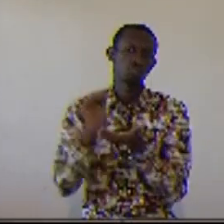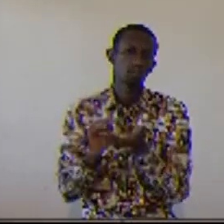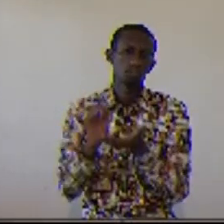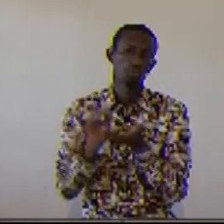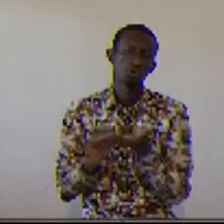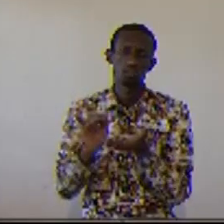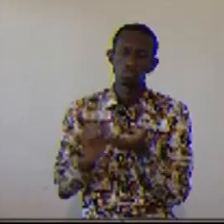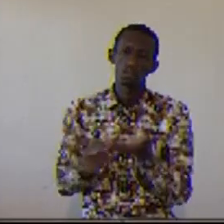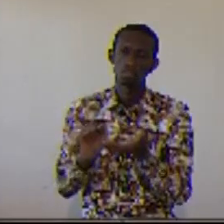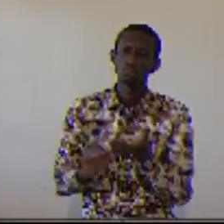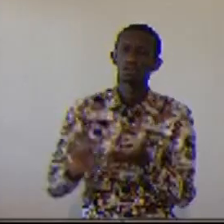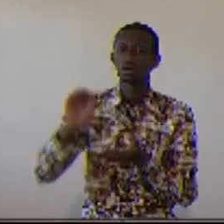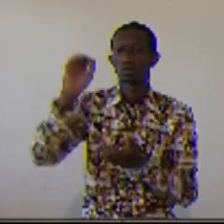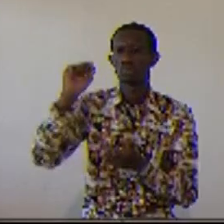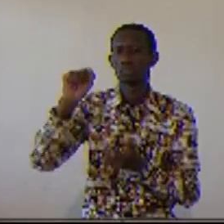compounds.